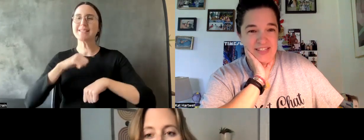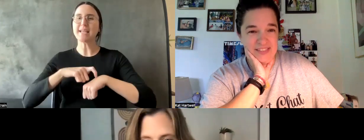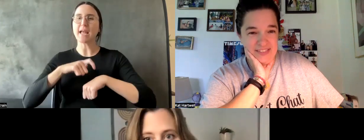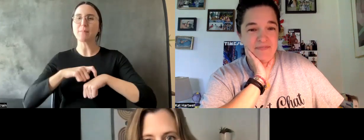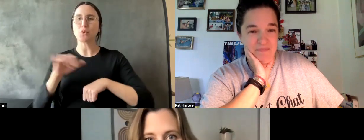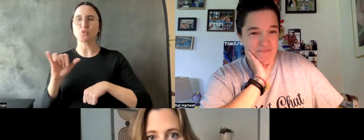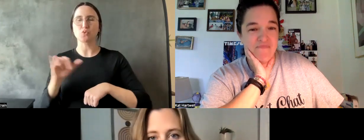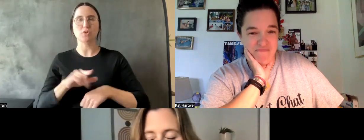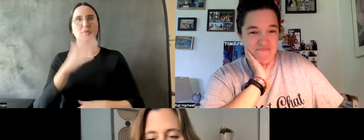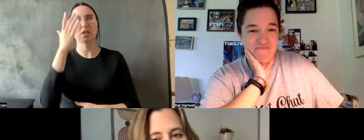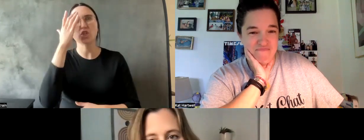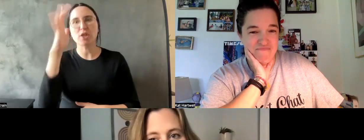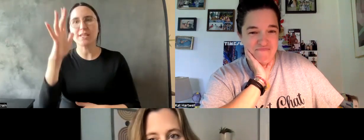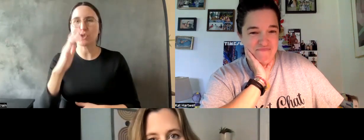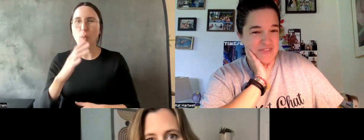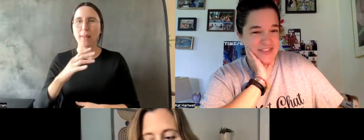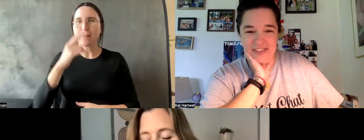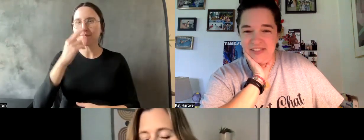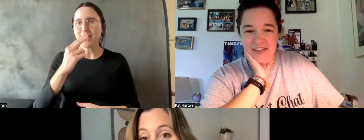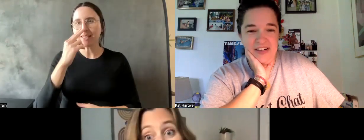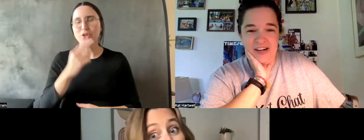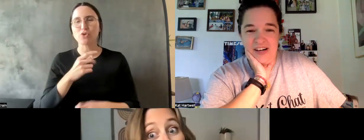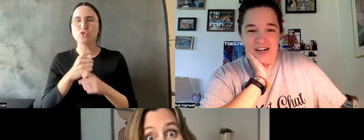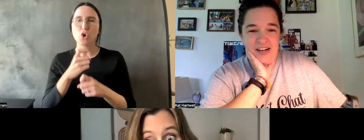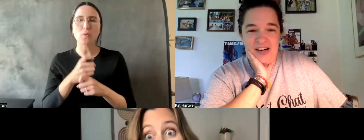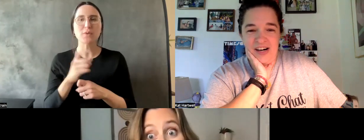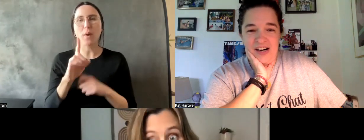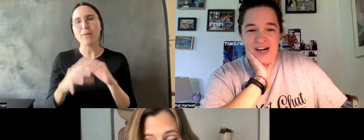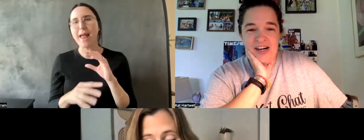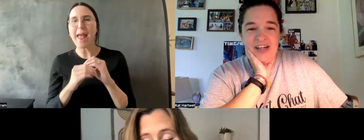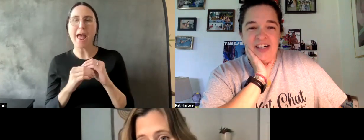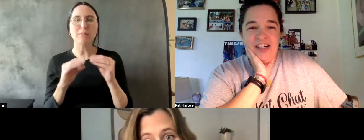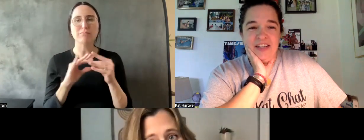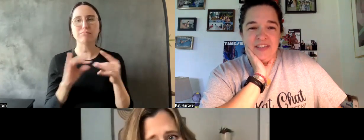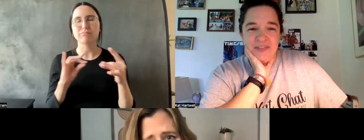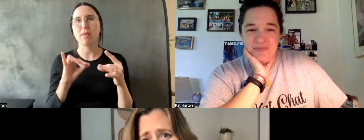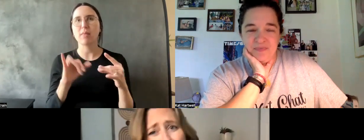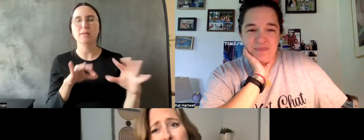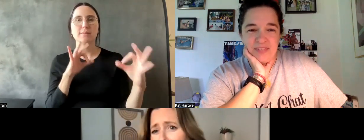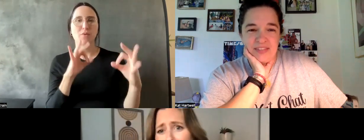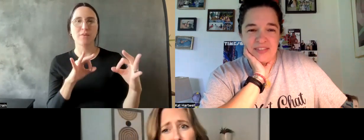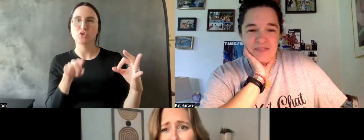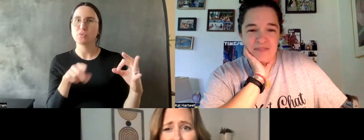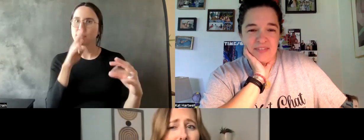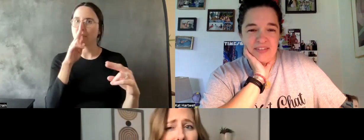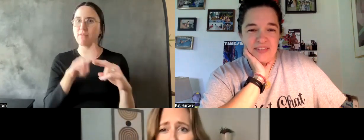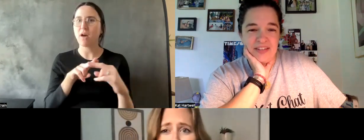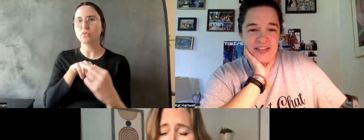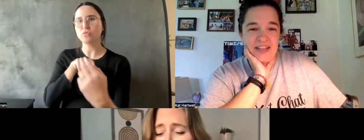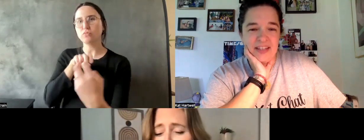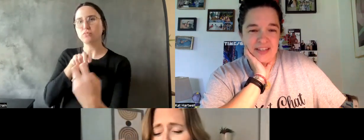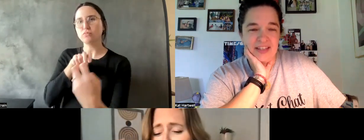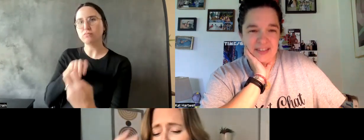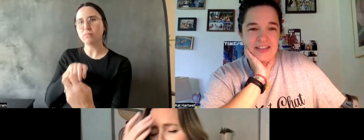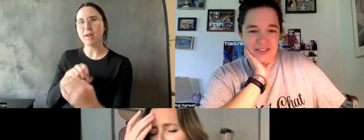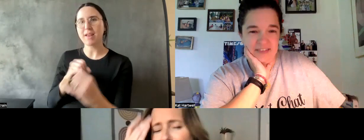a genius. I mean, she just knows when to do it. And so she was a lot of fun to interview because you can just play off each